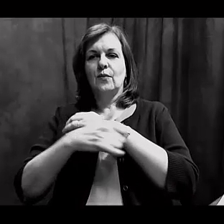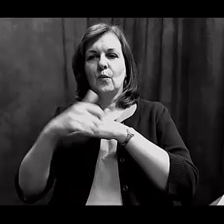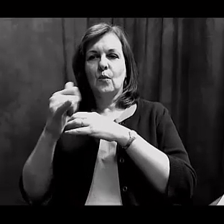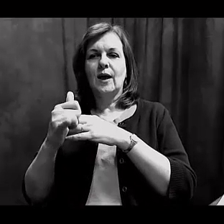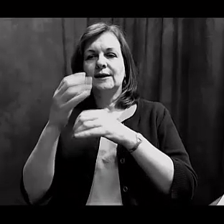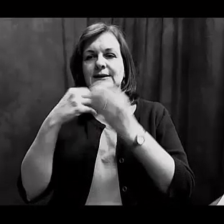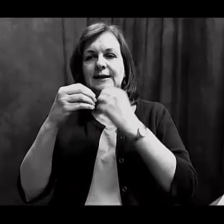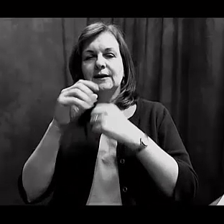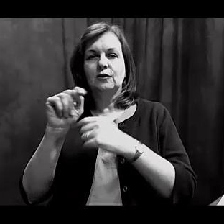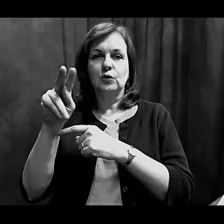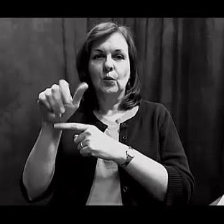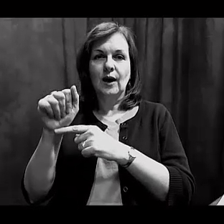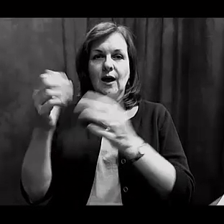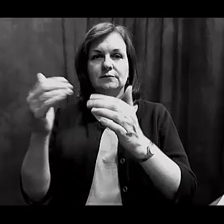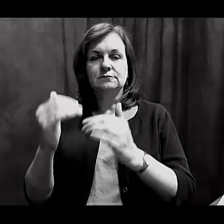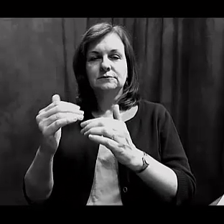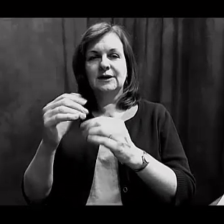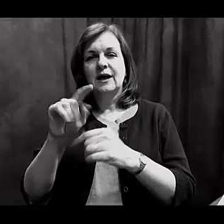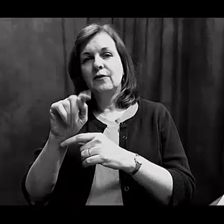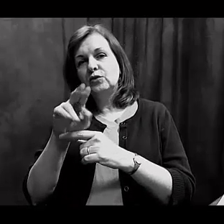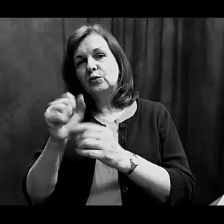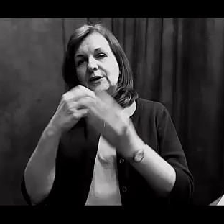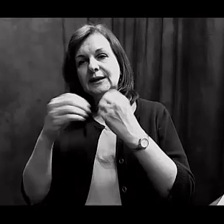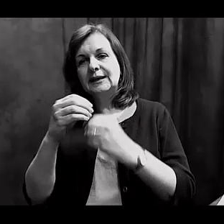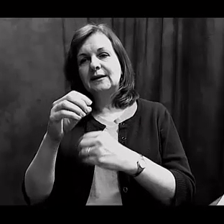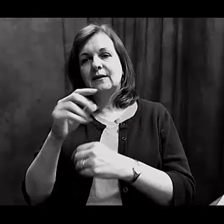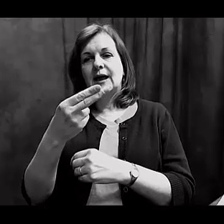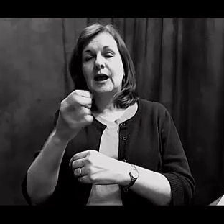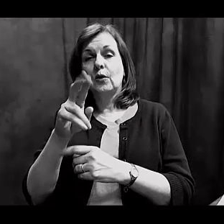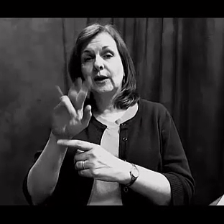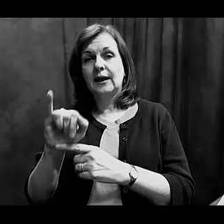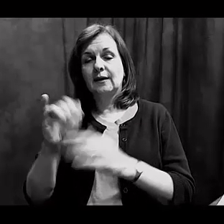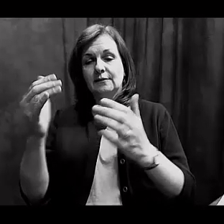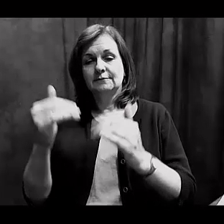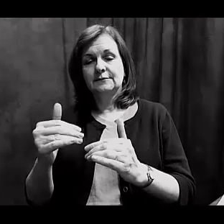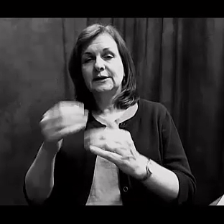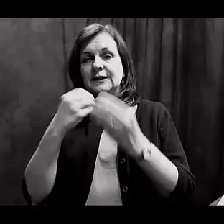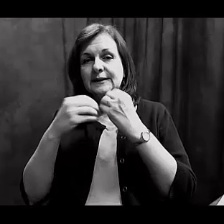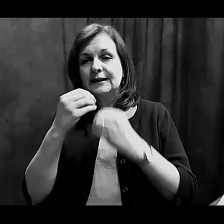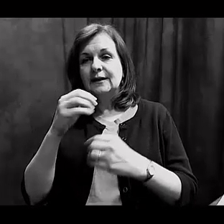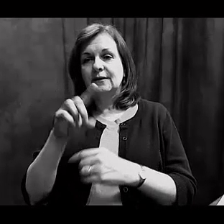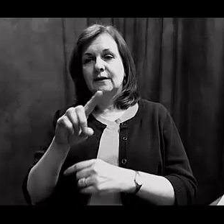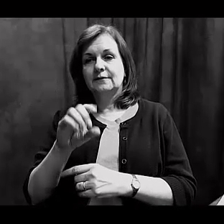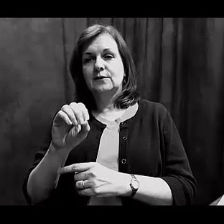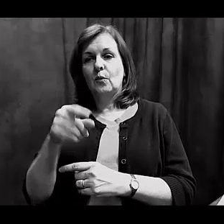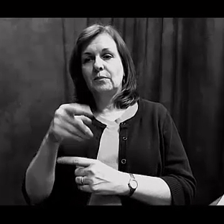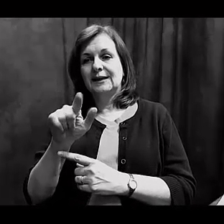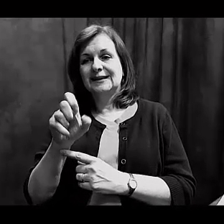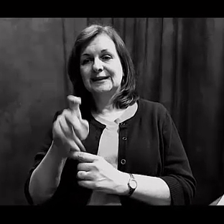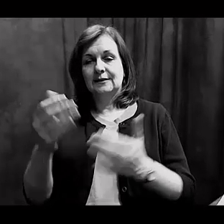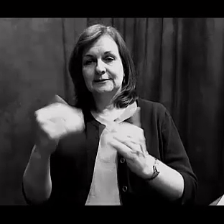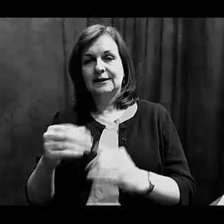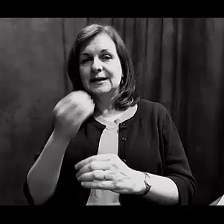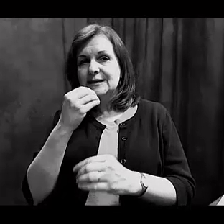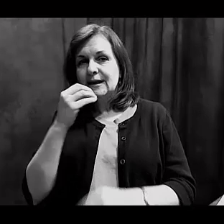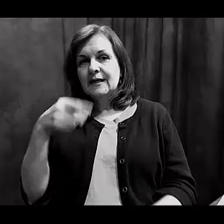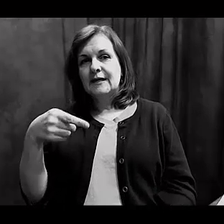whale eating our tuna, the tuna eating the herring eating the zooplankton eating